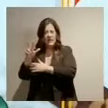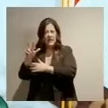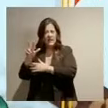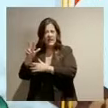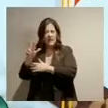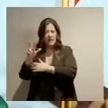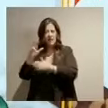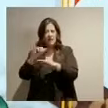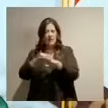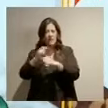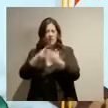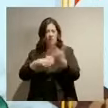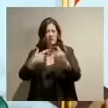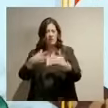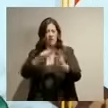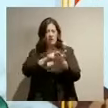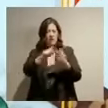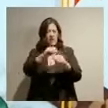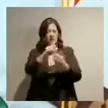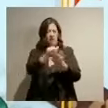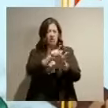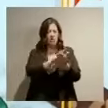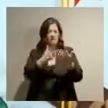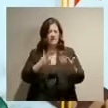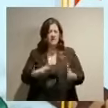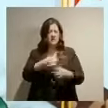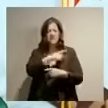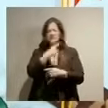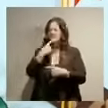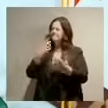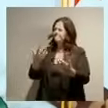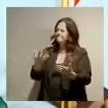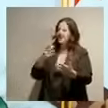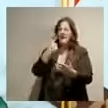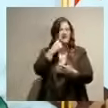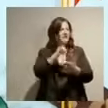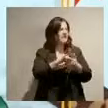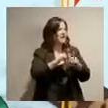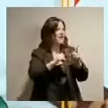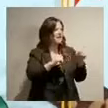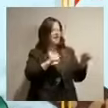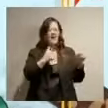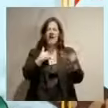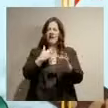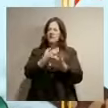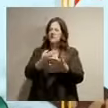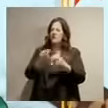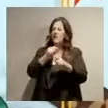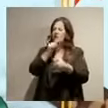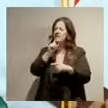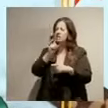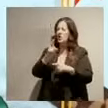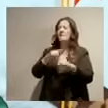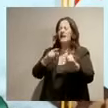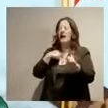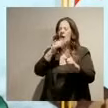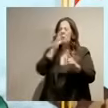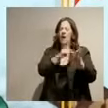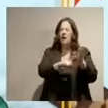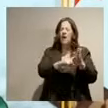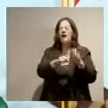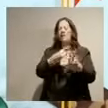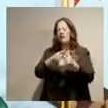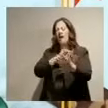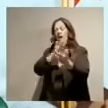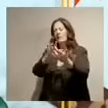that's outlined in the law? We'll get into that a little bit more. They should have the resources, but let me get back to you on the specifics related